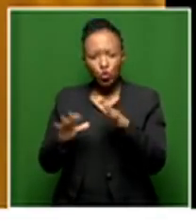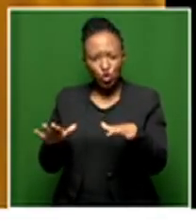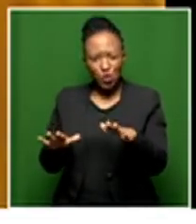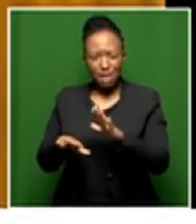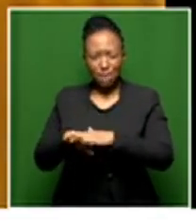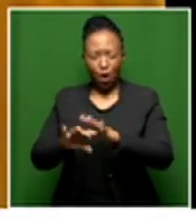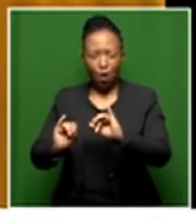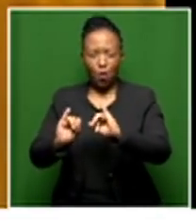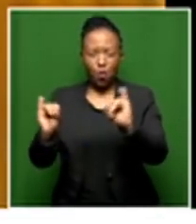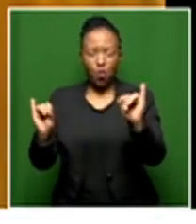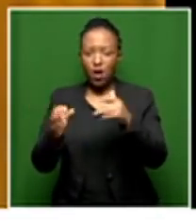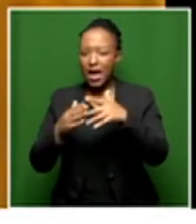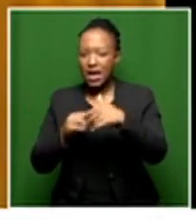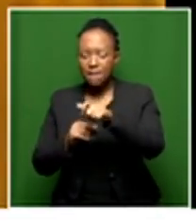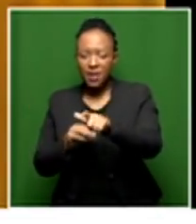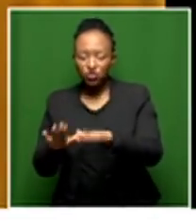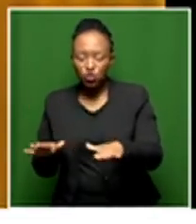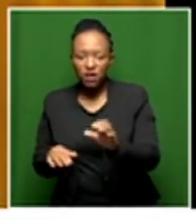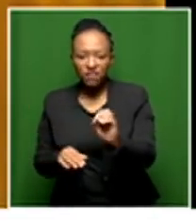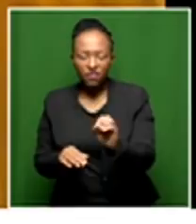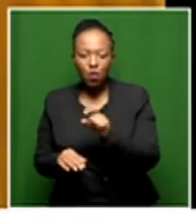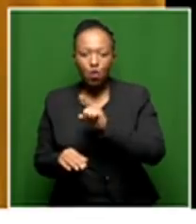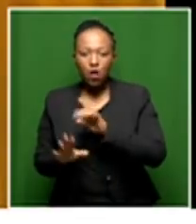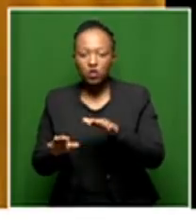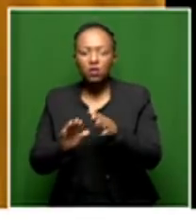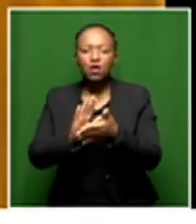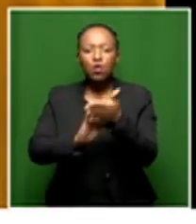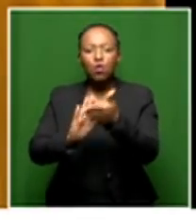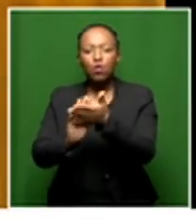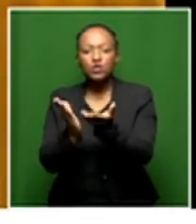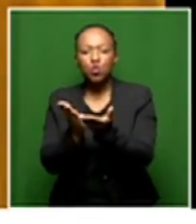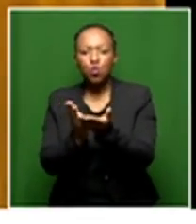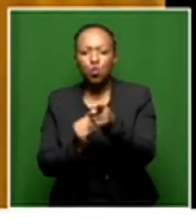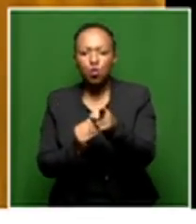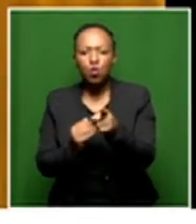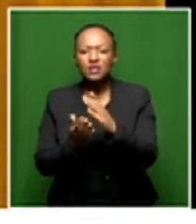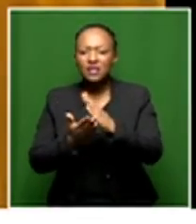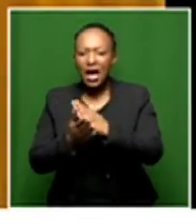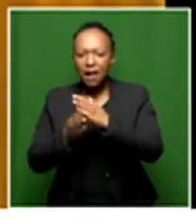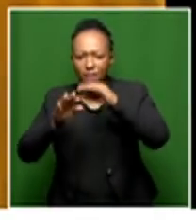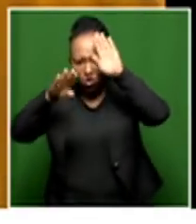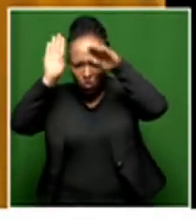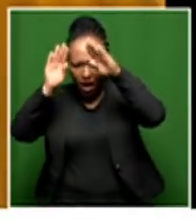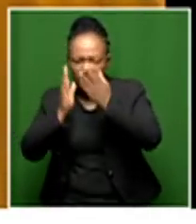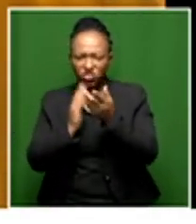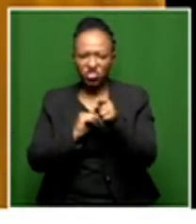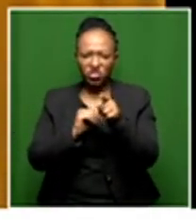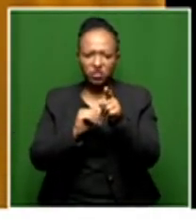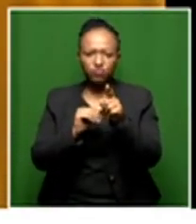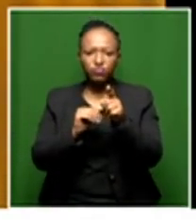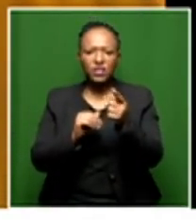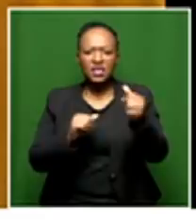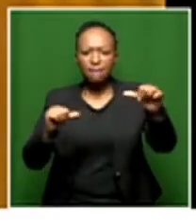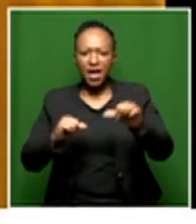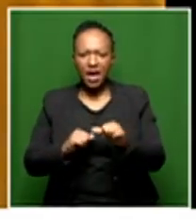hit. Anyone who has a child will tell you that once your children go to school and they go to preschool, they'll come back with